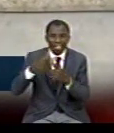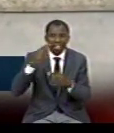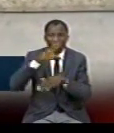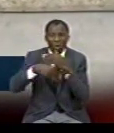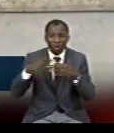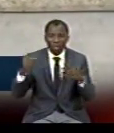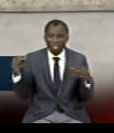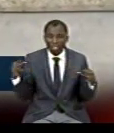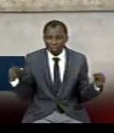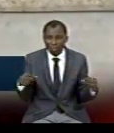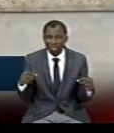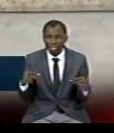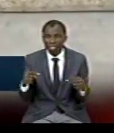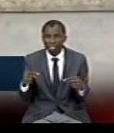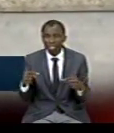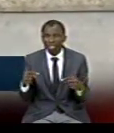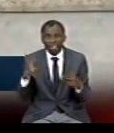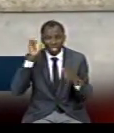both my ribs here, my leg joints, I can't move.